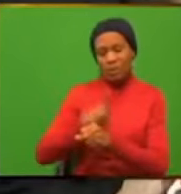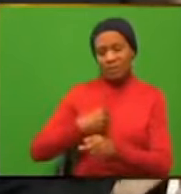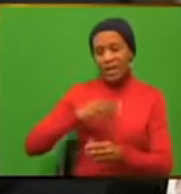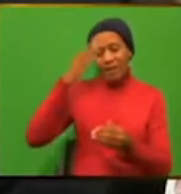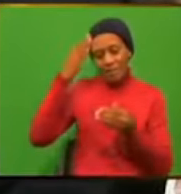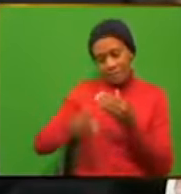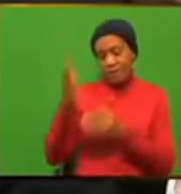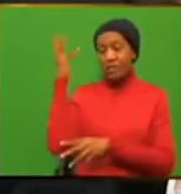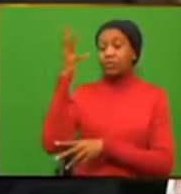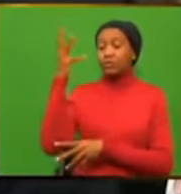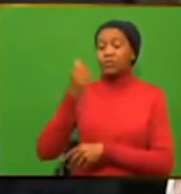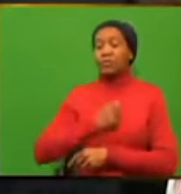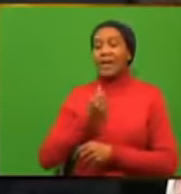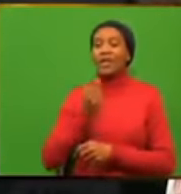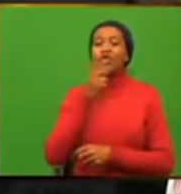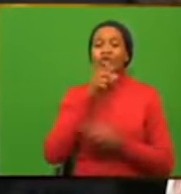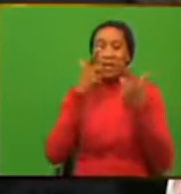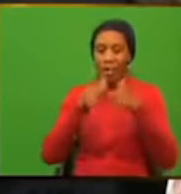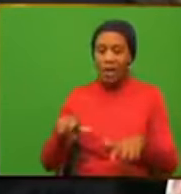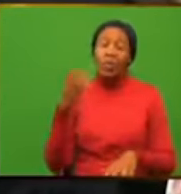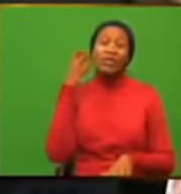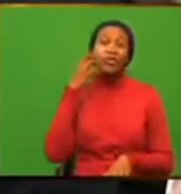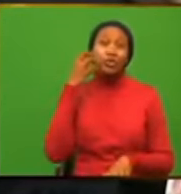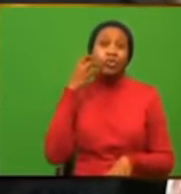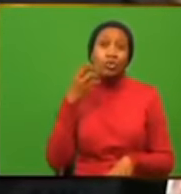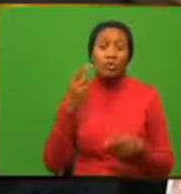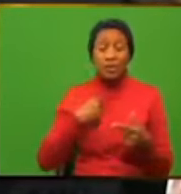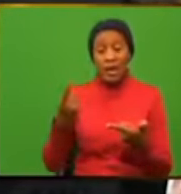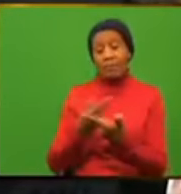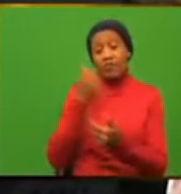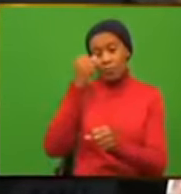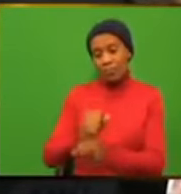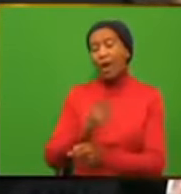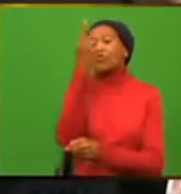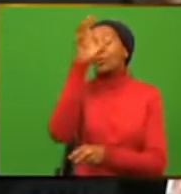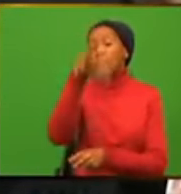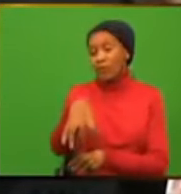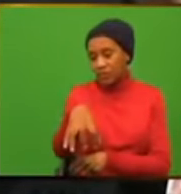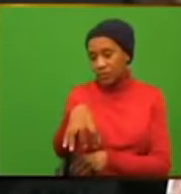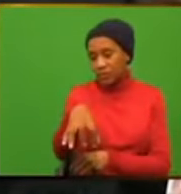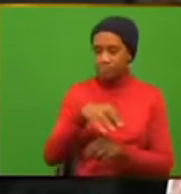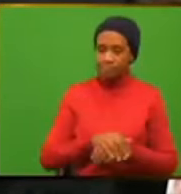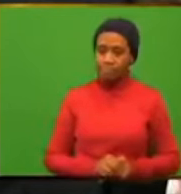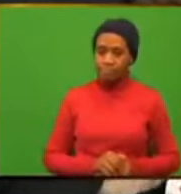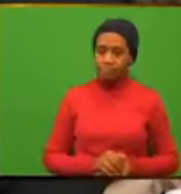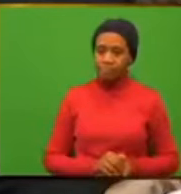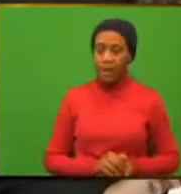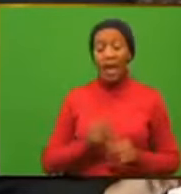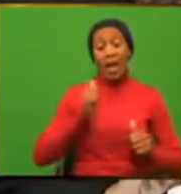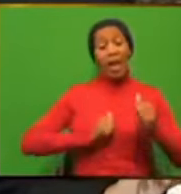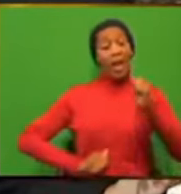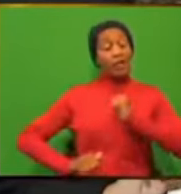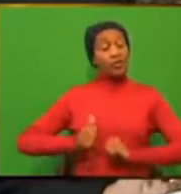with a Sesotho call to action, because I am, after all, from Gauteng. That call to action has